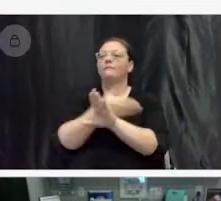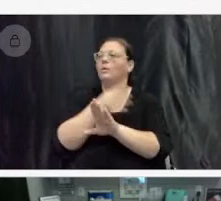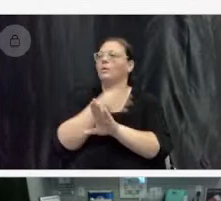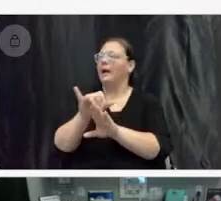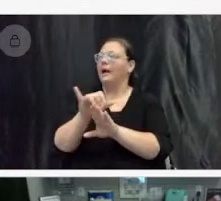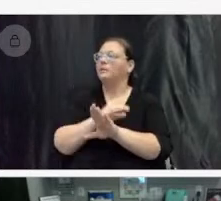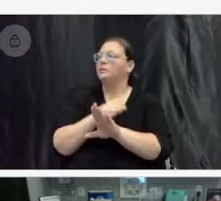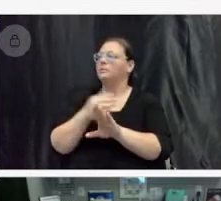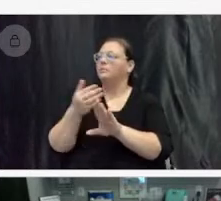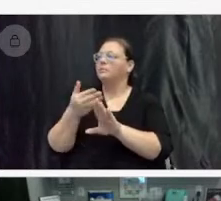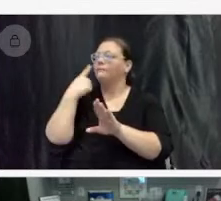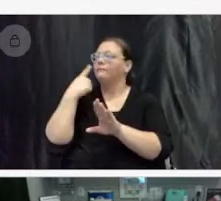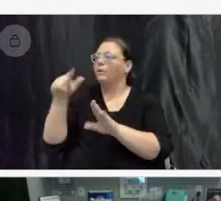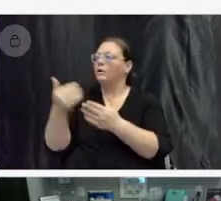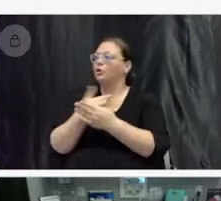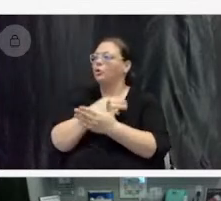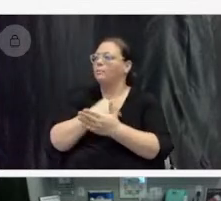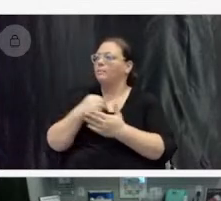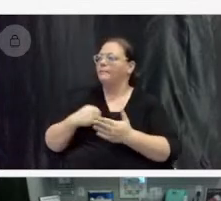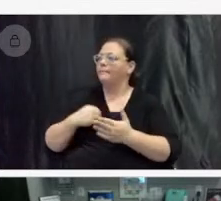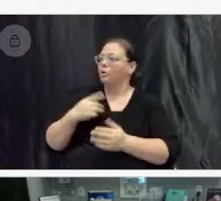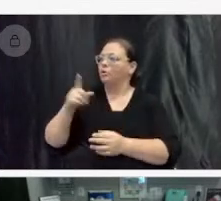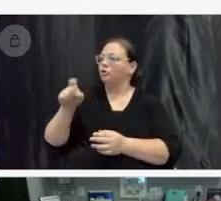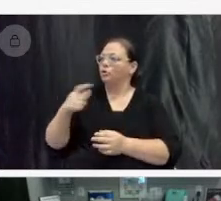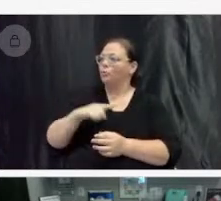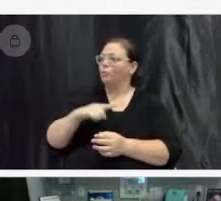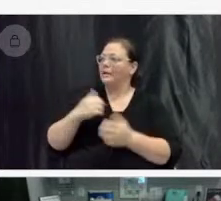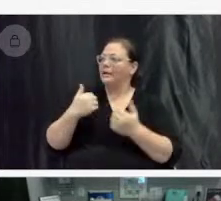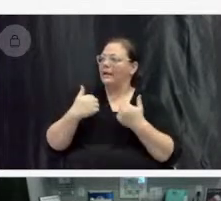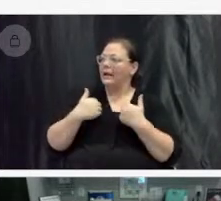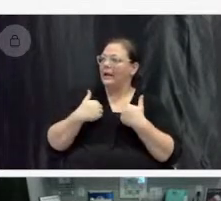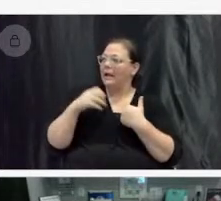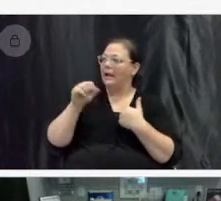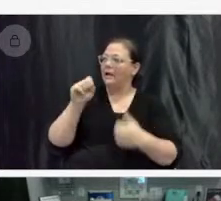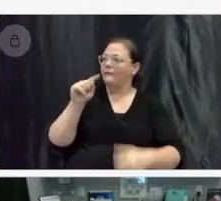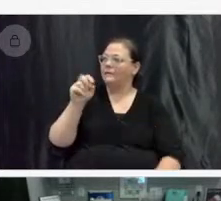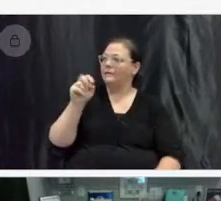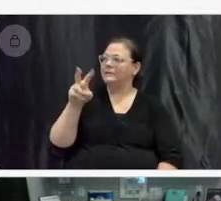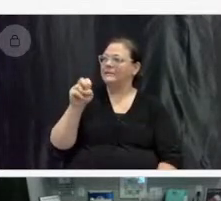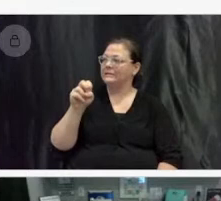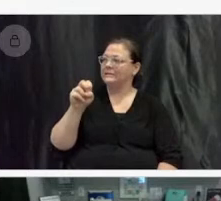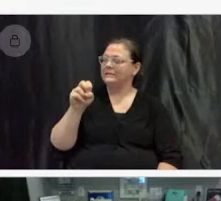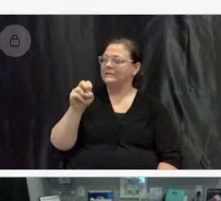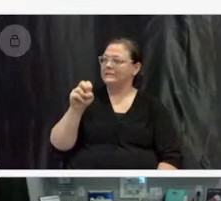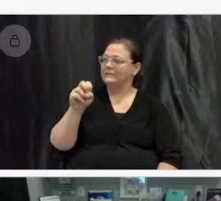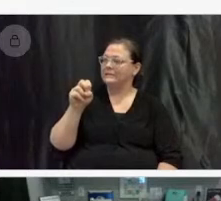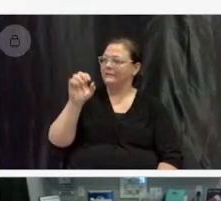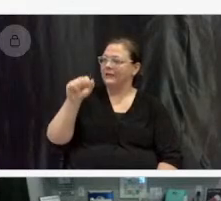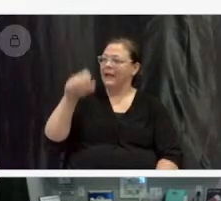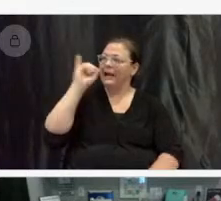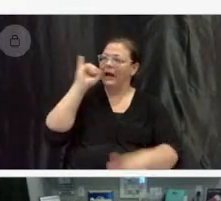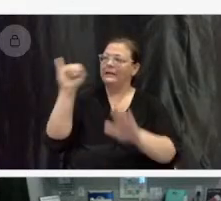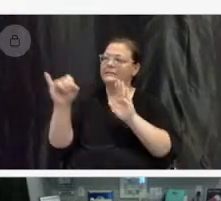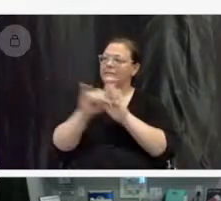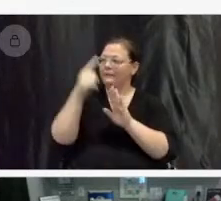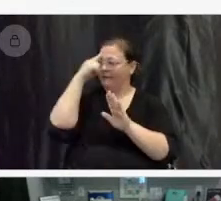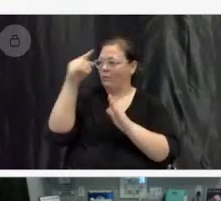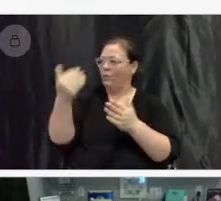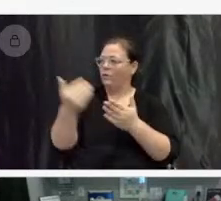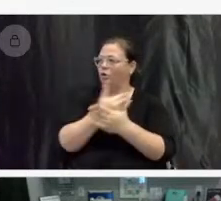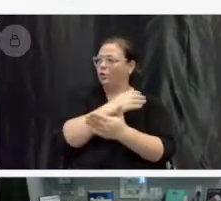the new member, should we have, Sean, we have our esteemed attorney can identify for our new